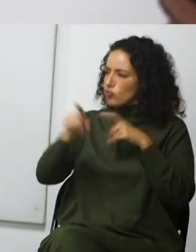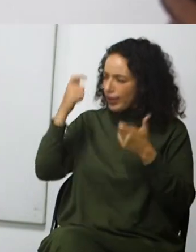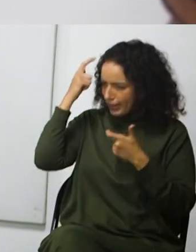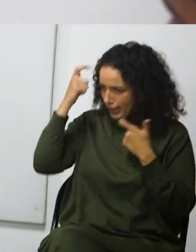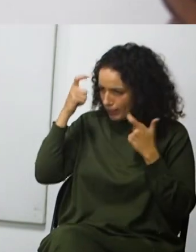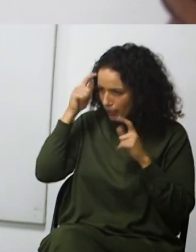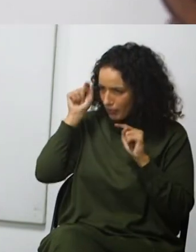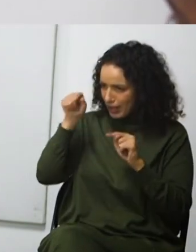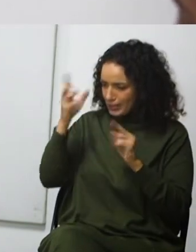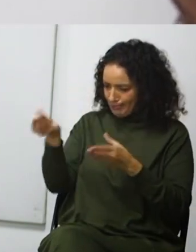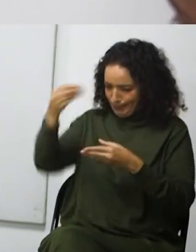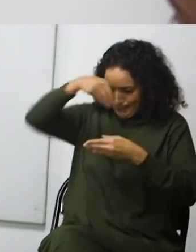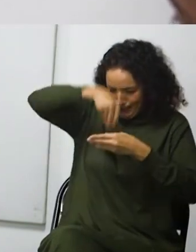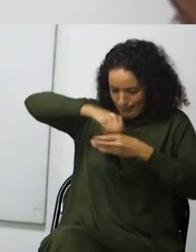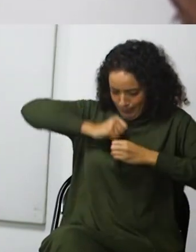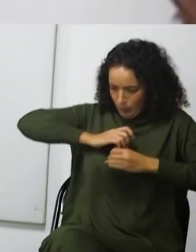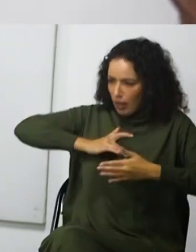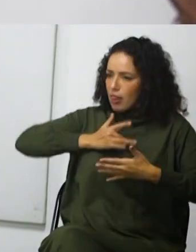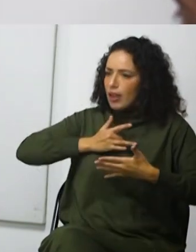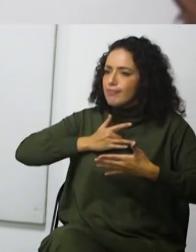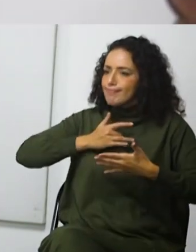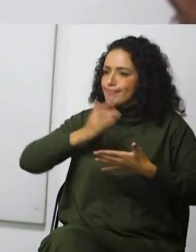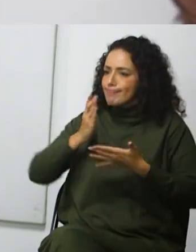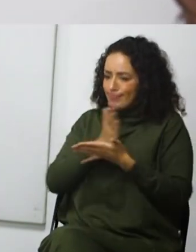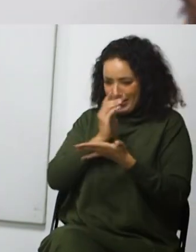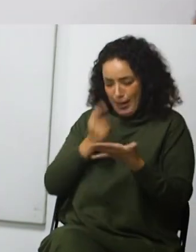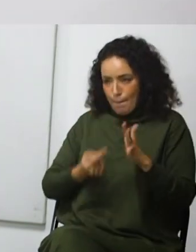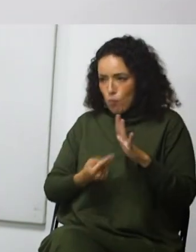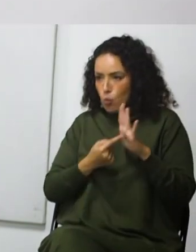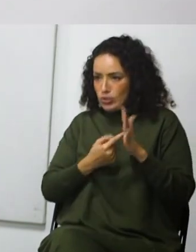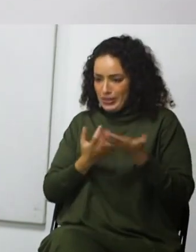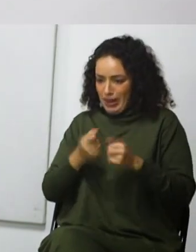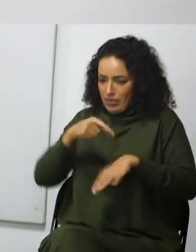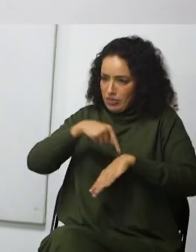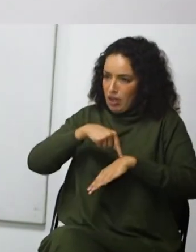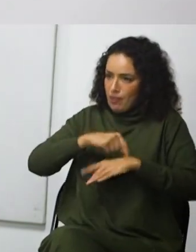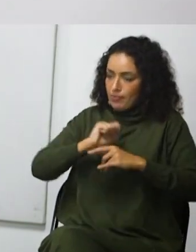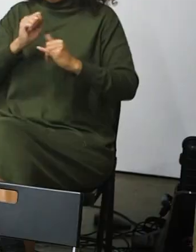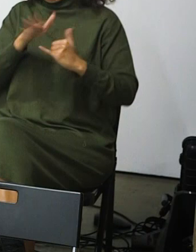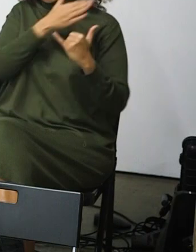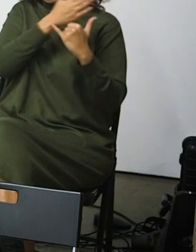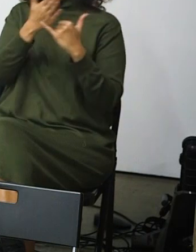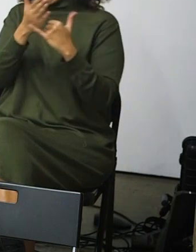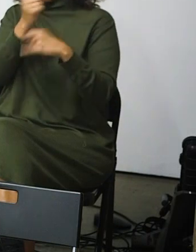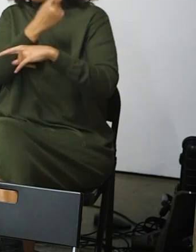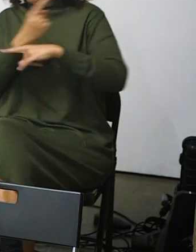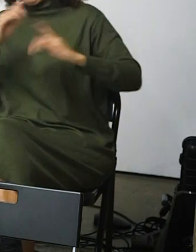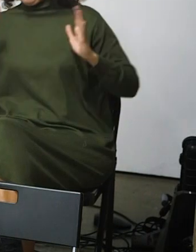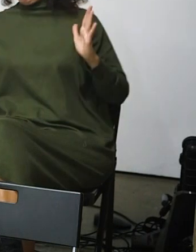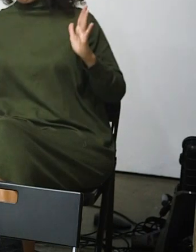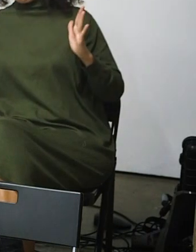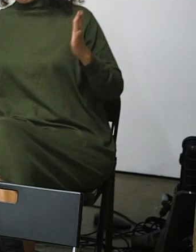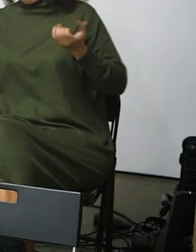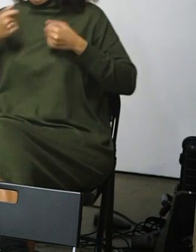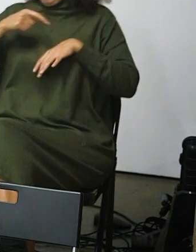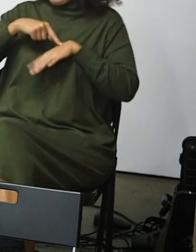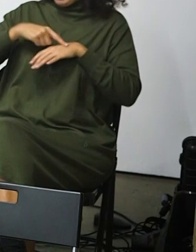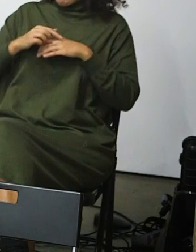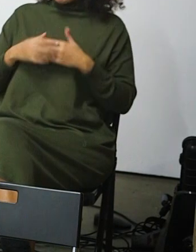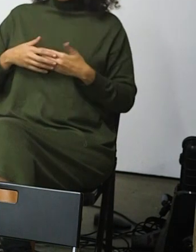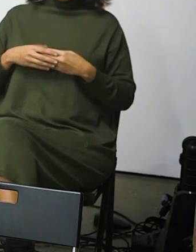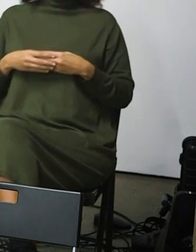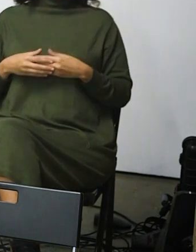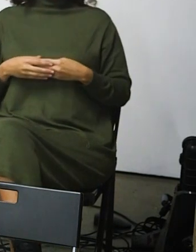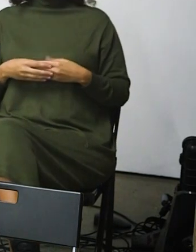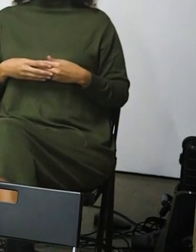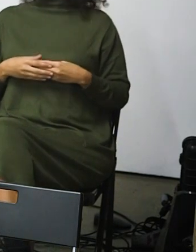I've kind of made space for at the end of my week. Like, have I had any time to just be idle? Usually the answer is no, but